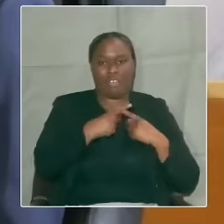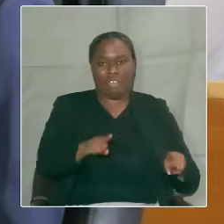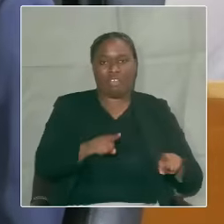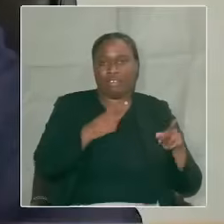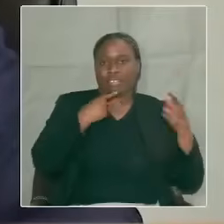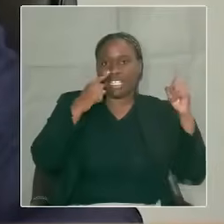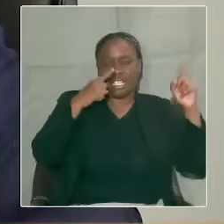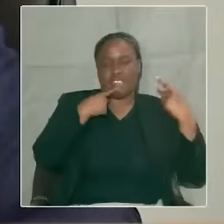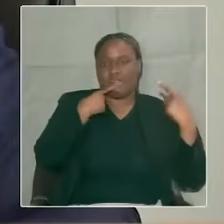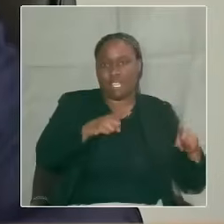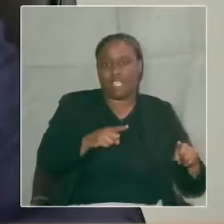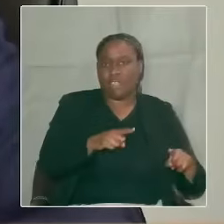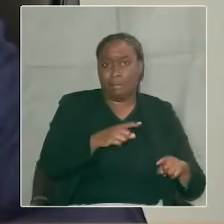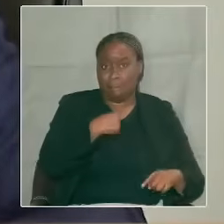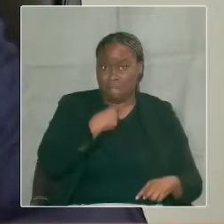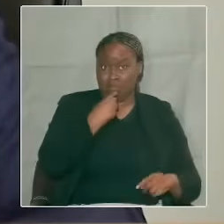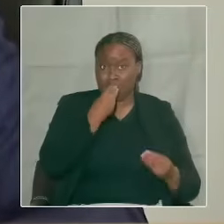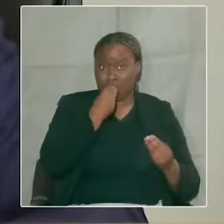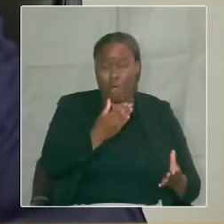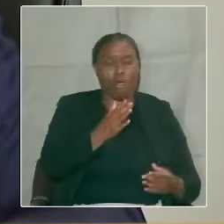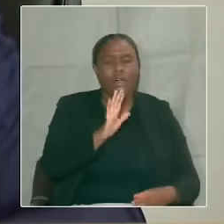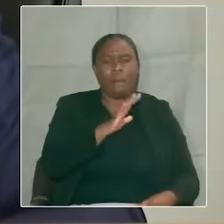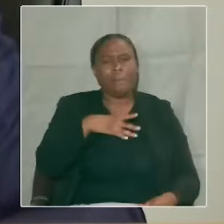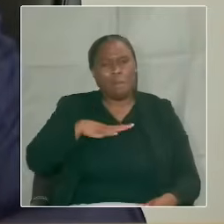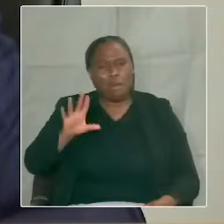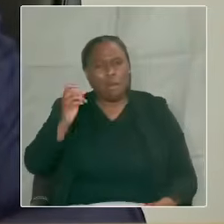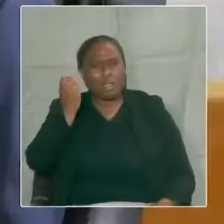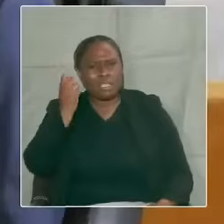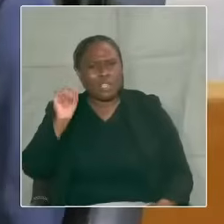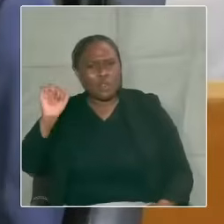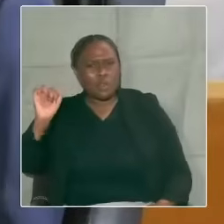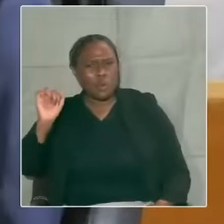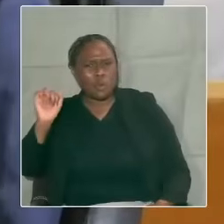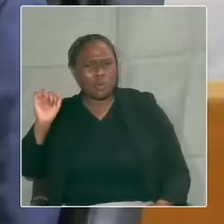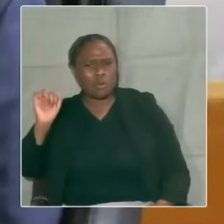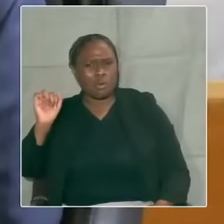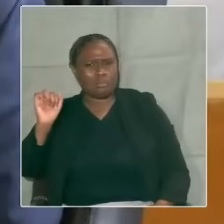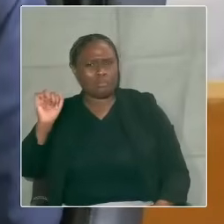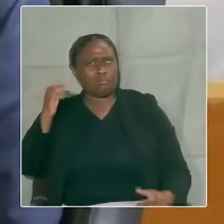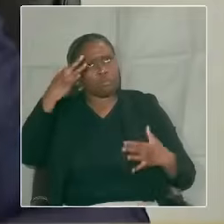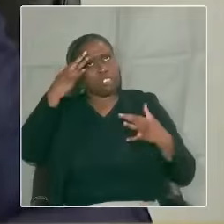successful. I just want to understand how you measure success.